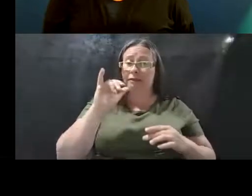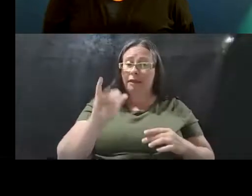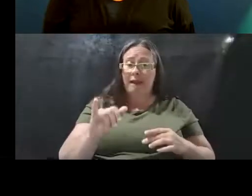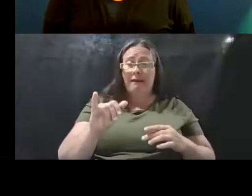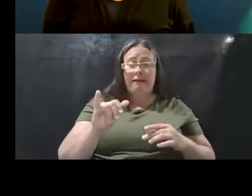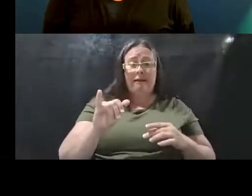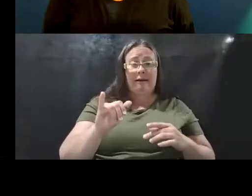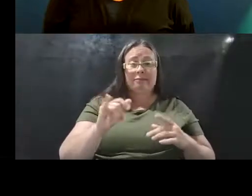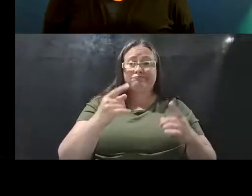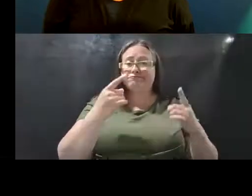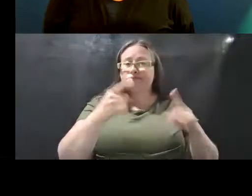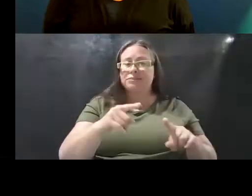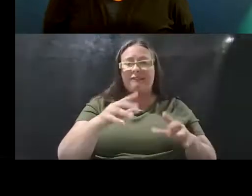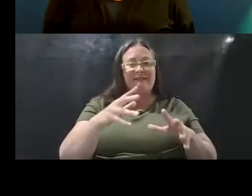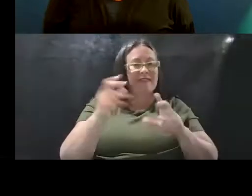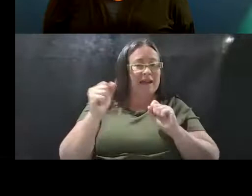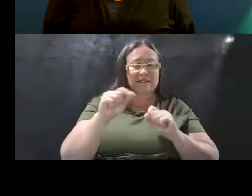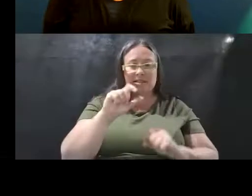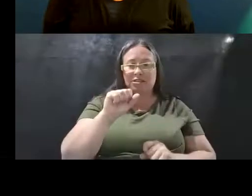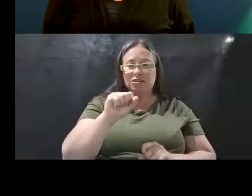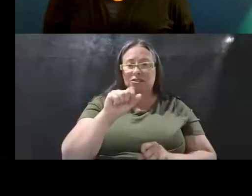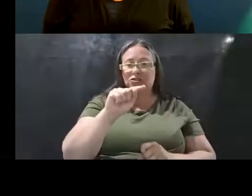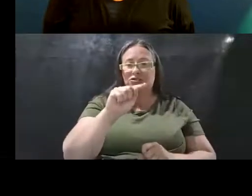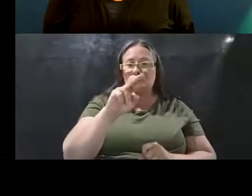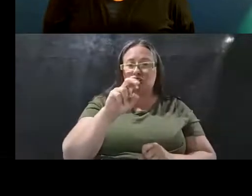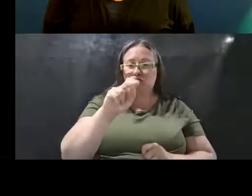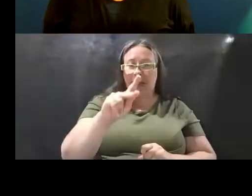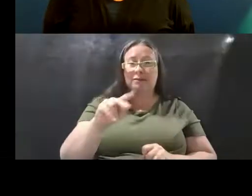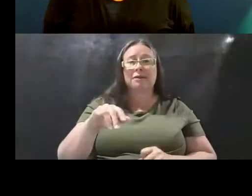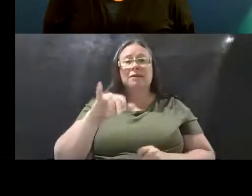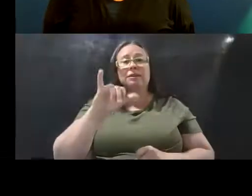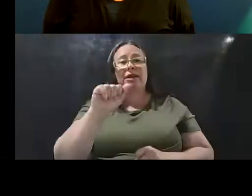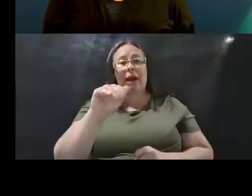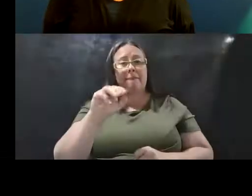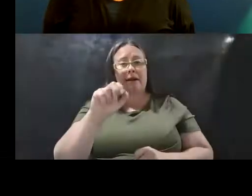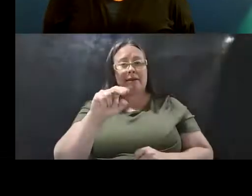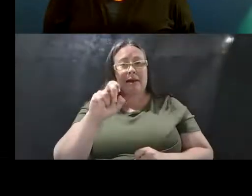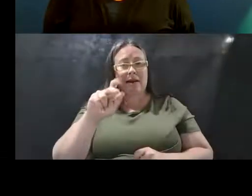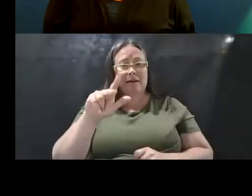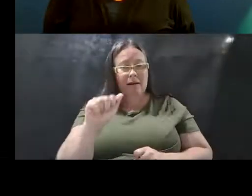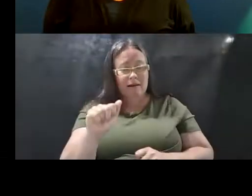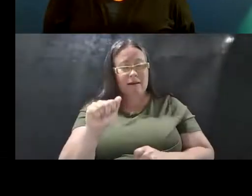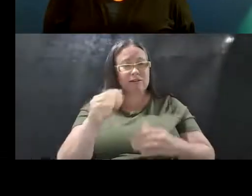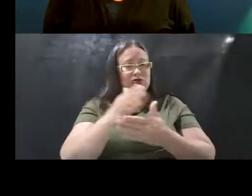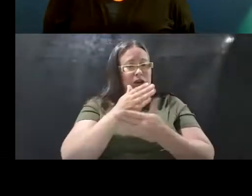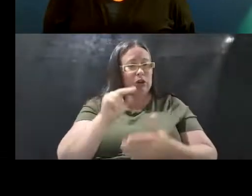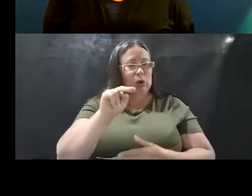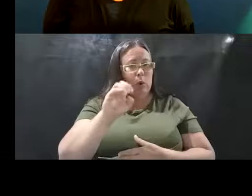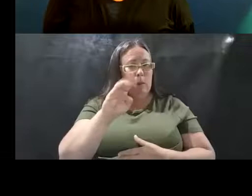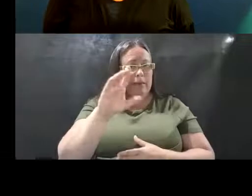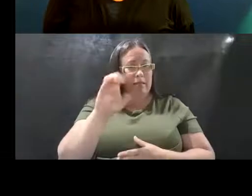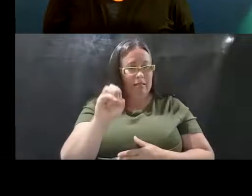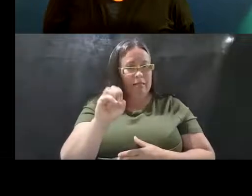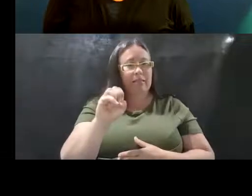in 2012, Yamanaka shared the Nobel Prize with Sir John Gurdon.